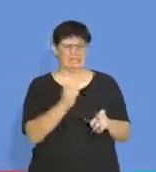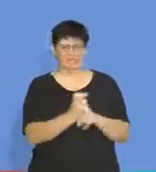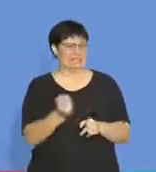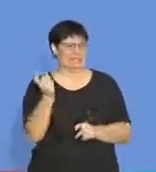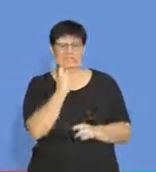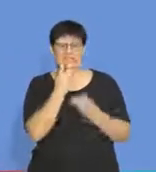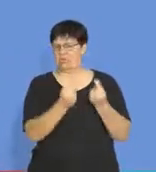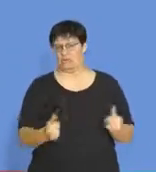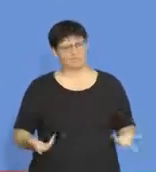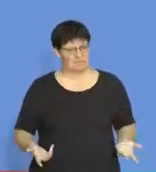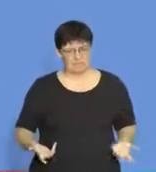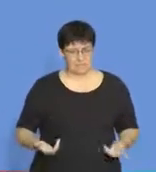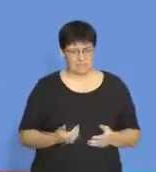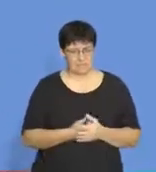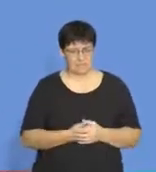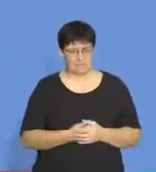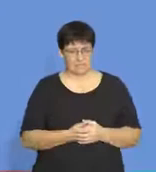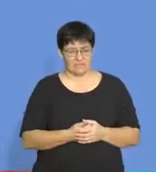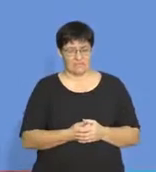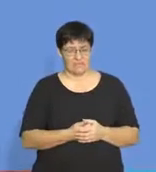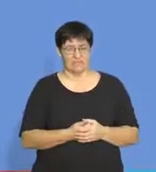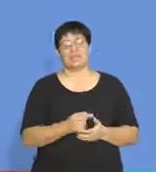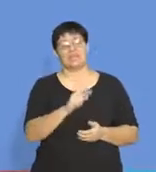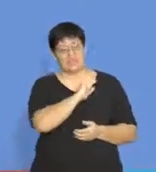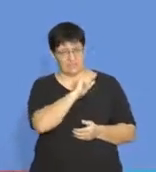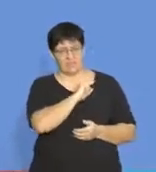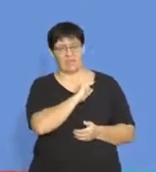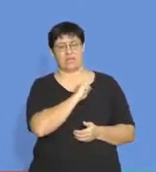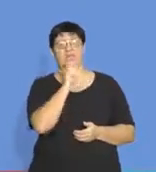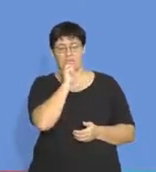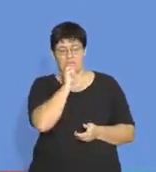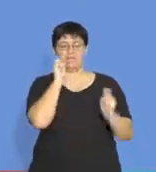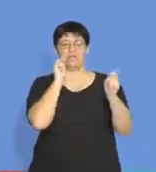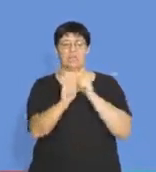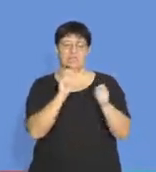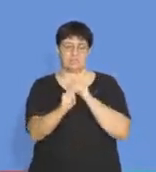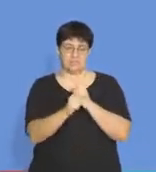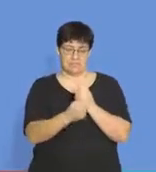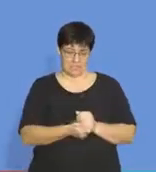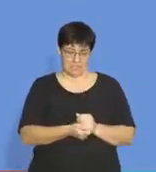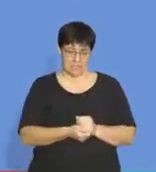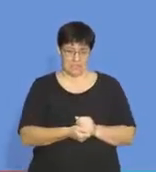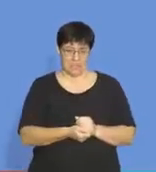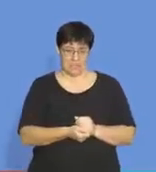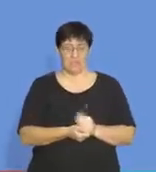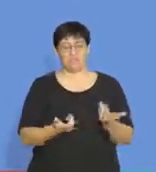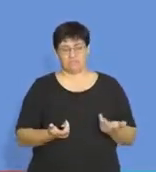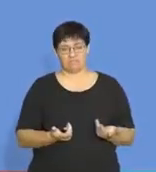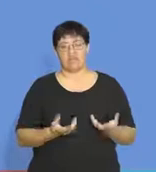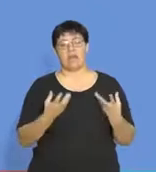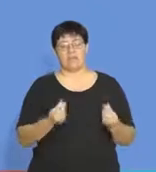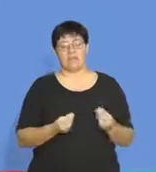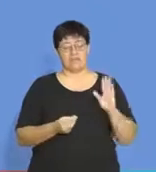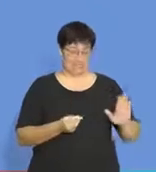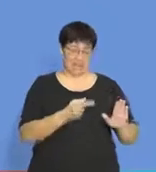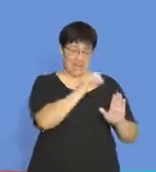is really not so easy for you to simplify it. Hence, you always go for the substitution method if